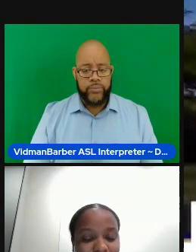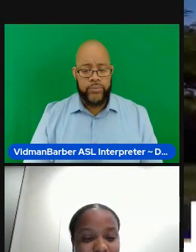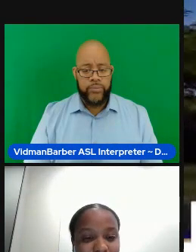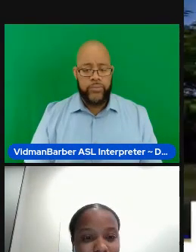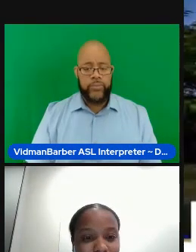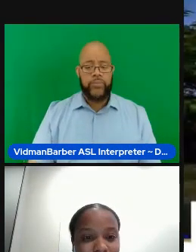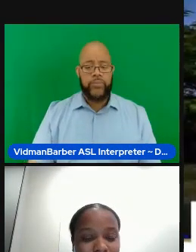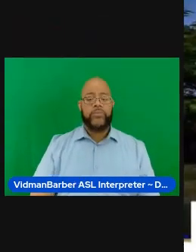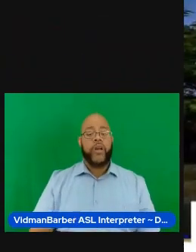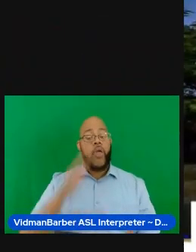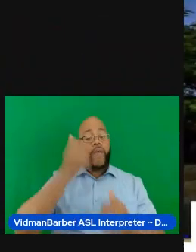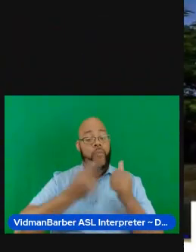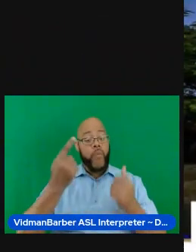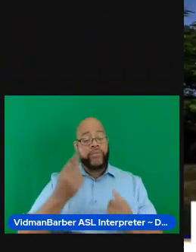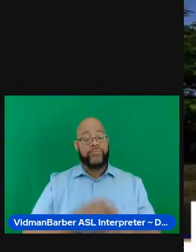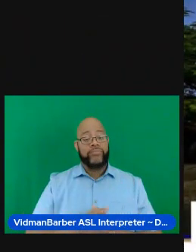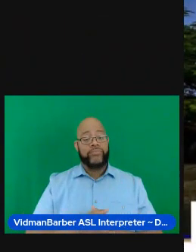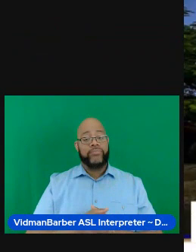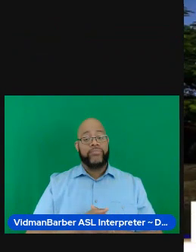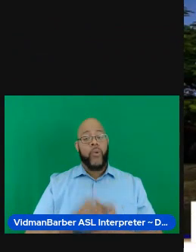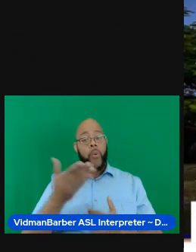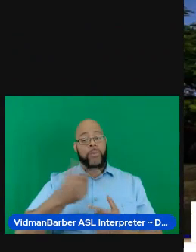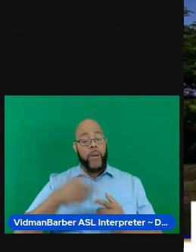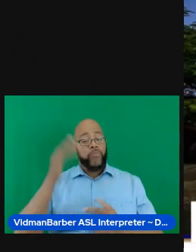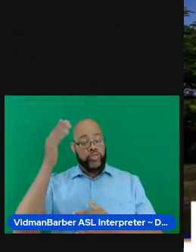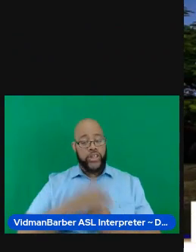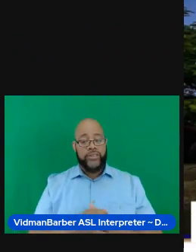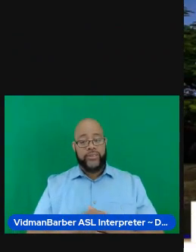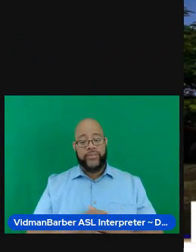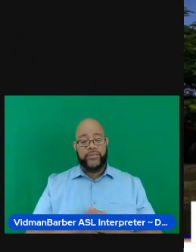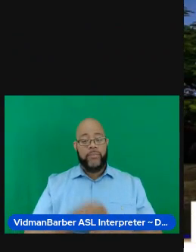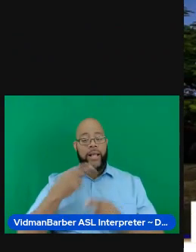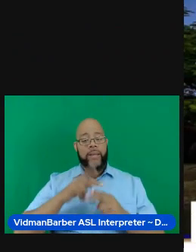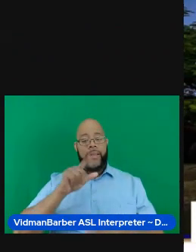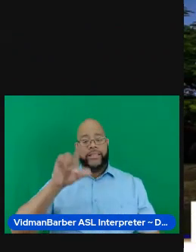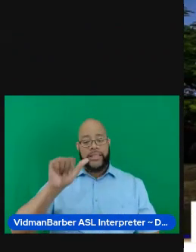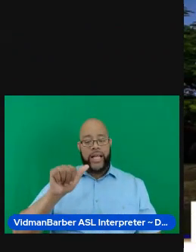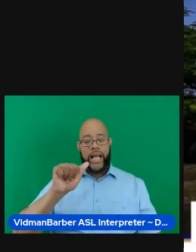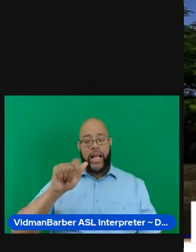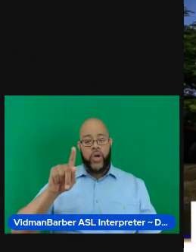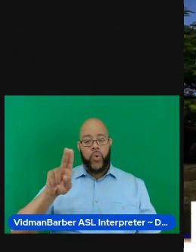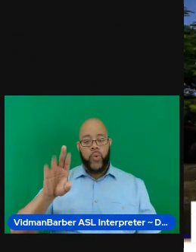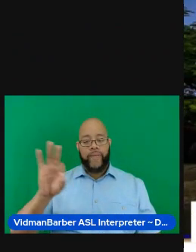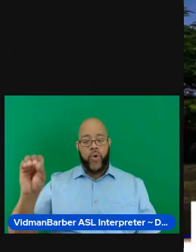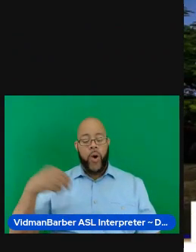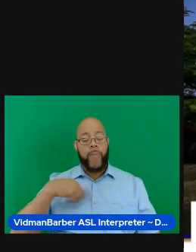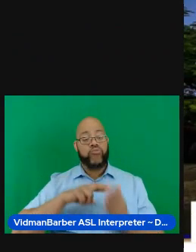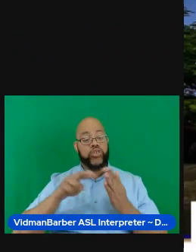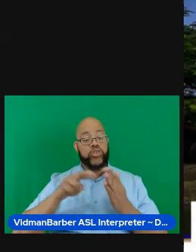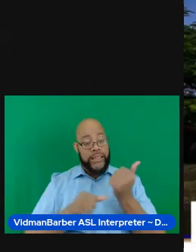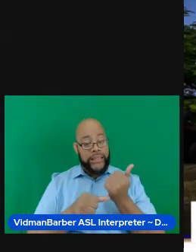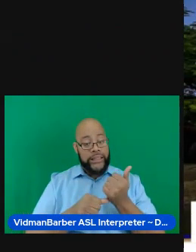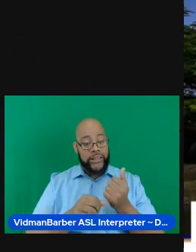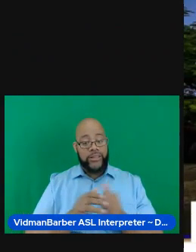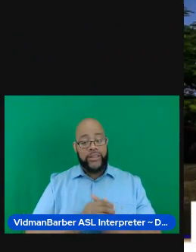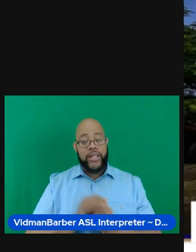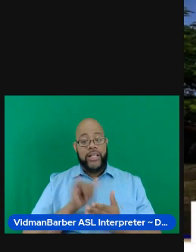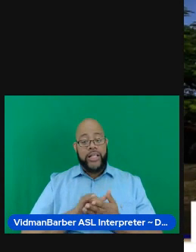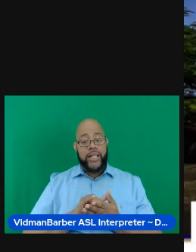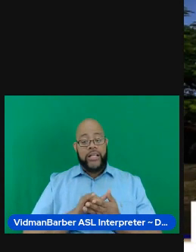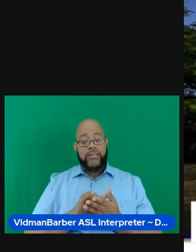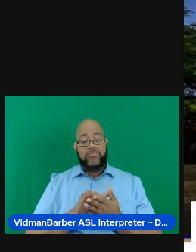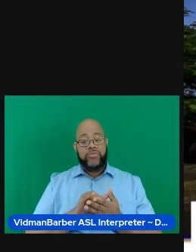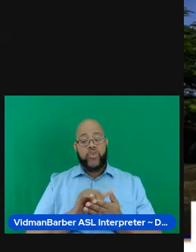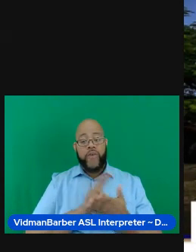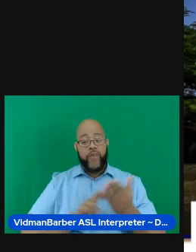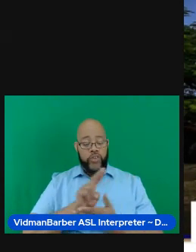Hello, everyone, and you're welcome to my presentation. My name is Linda Ekufu, and I'm a research assistant at the Noguchi Memorial Institute